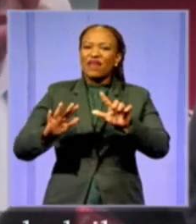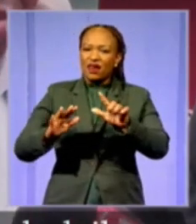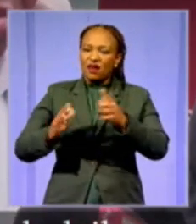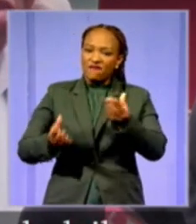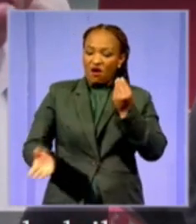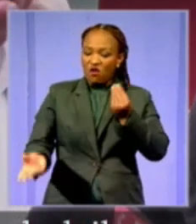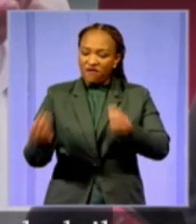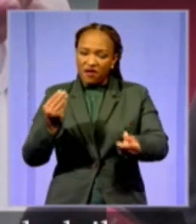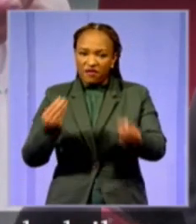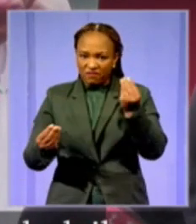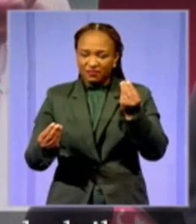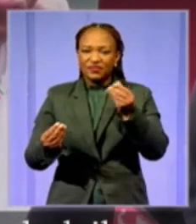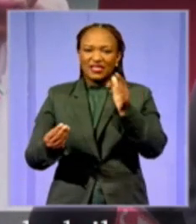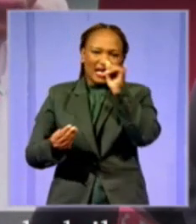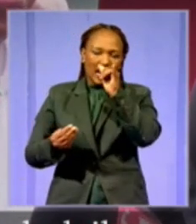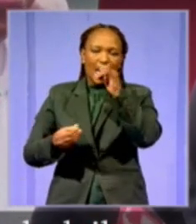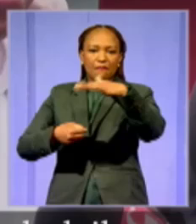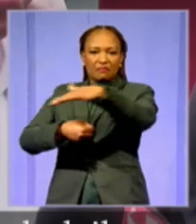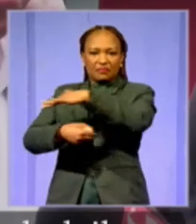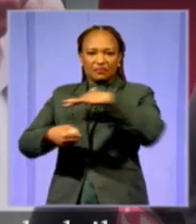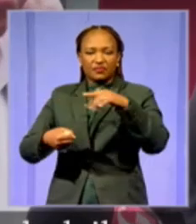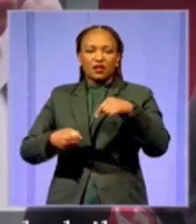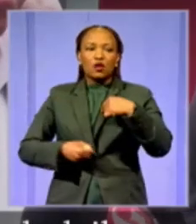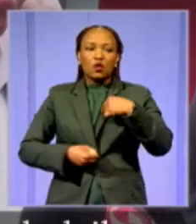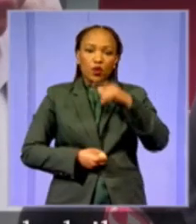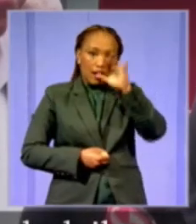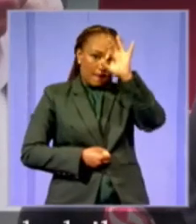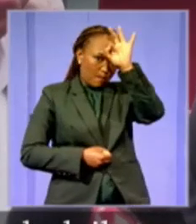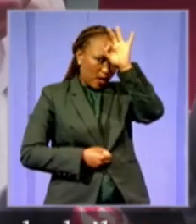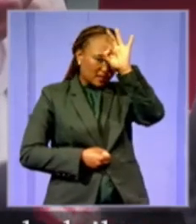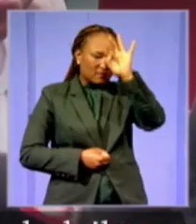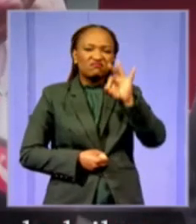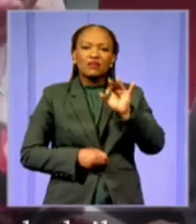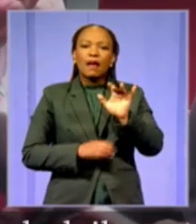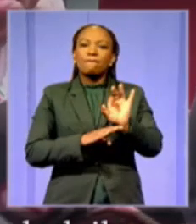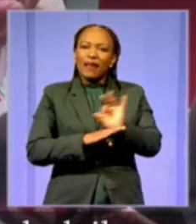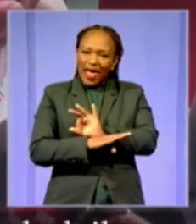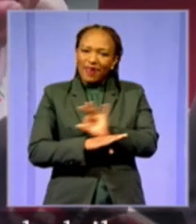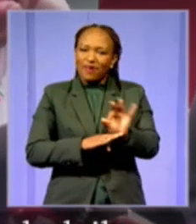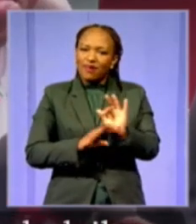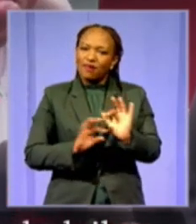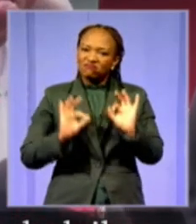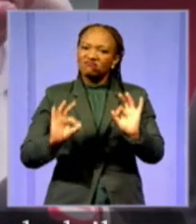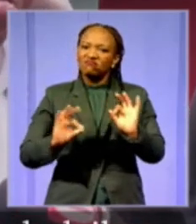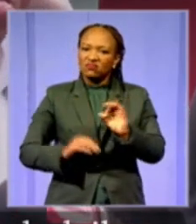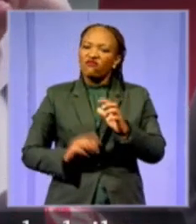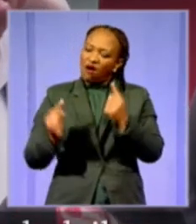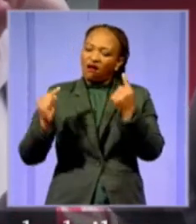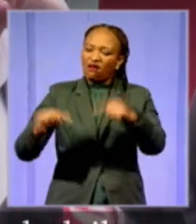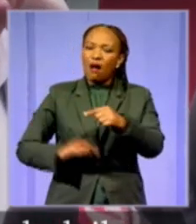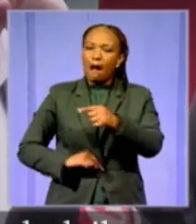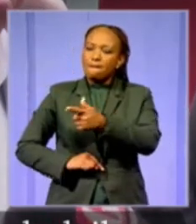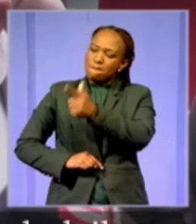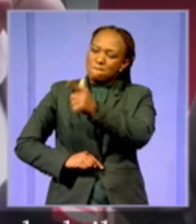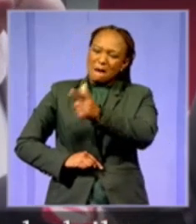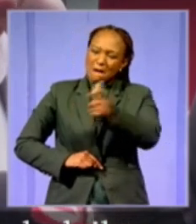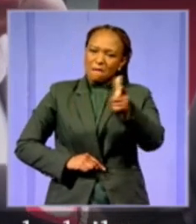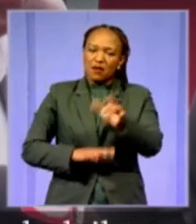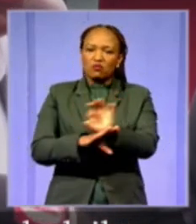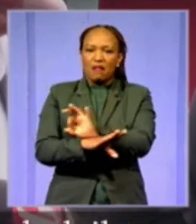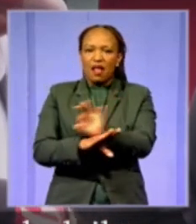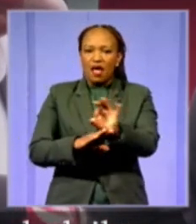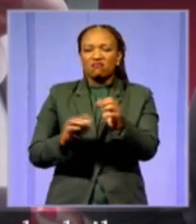scene. And we are convinced as a police that it was an execution, it was a planned murder. They organized it and they planned to come and